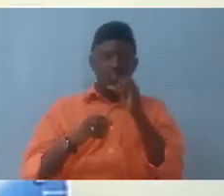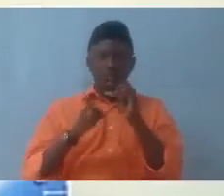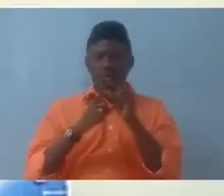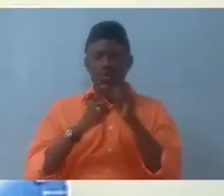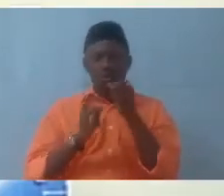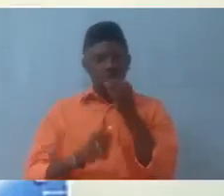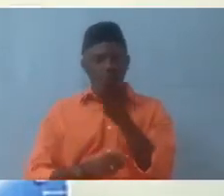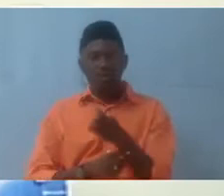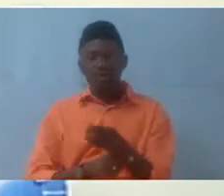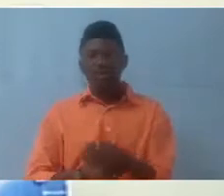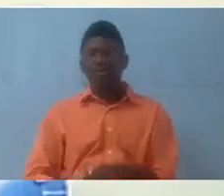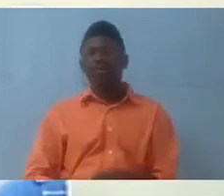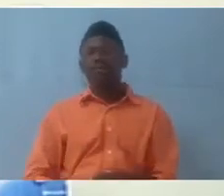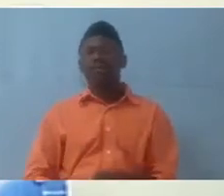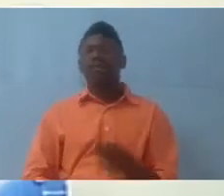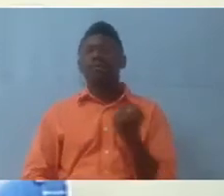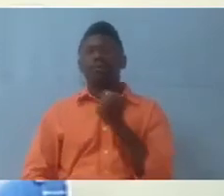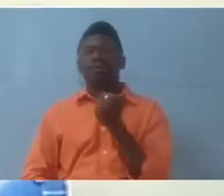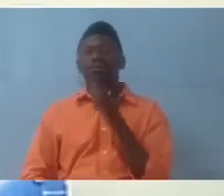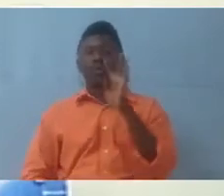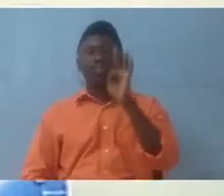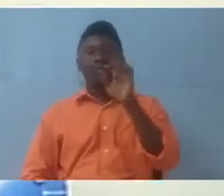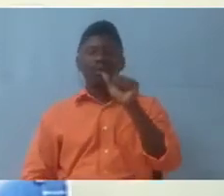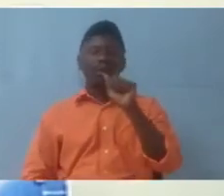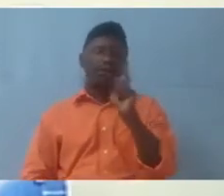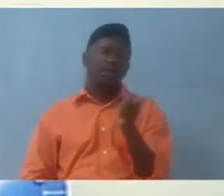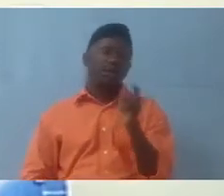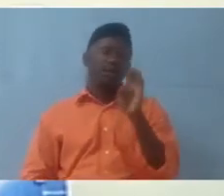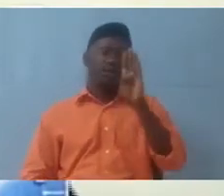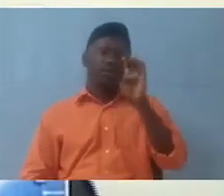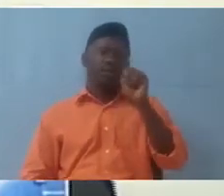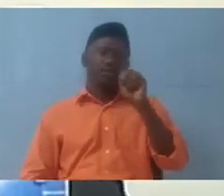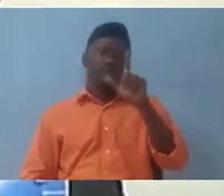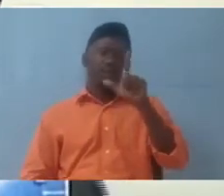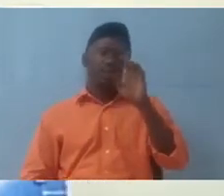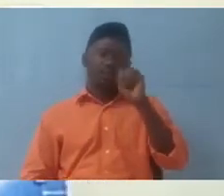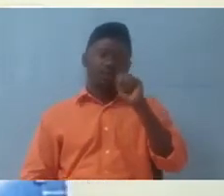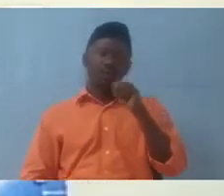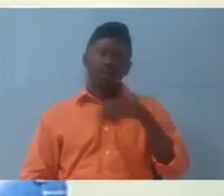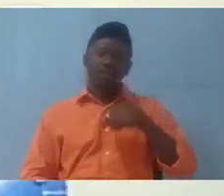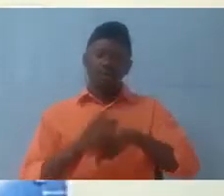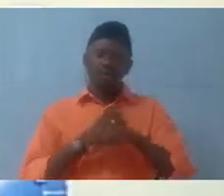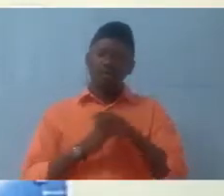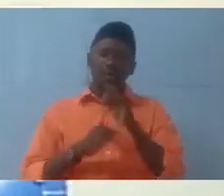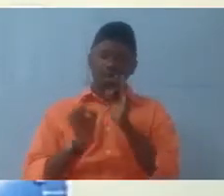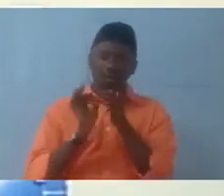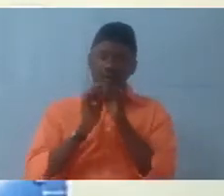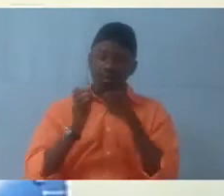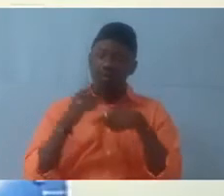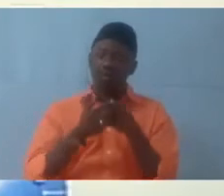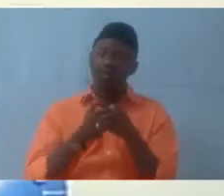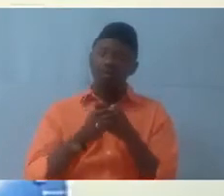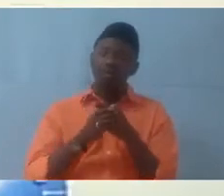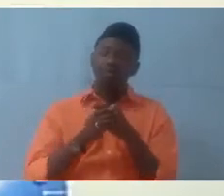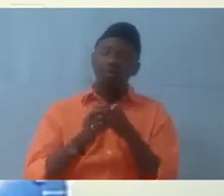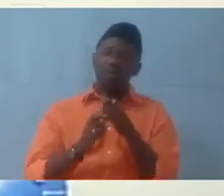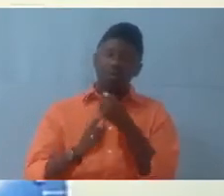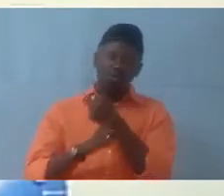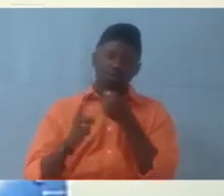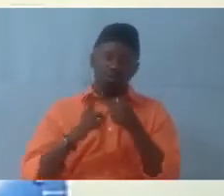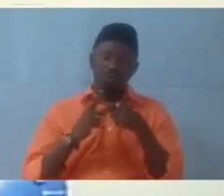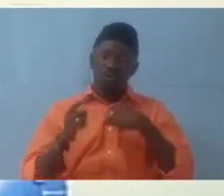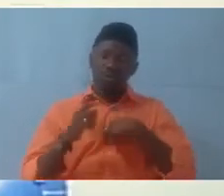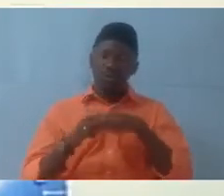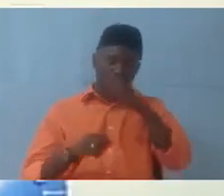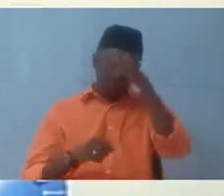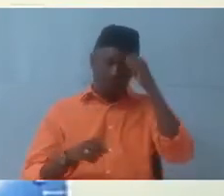wax. Because Fakbele, in addressing some of the comments from some of our colleagues. Pour nak wax nak di li nga